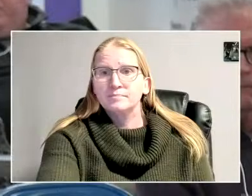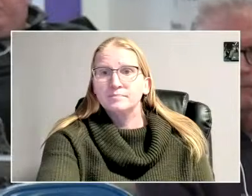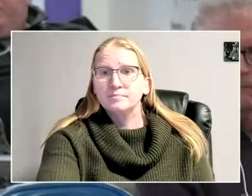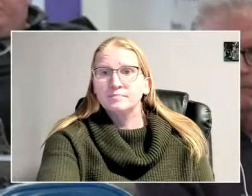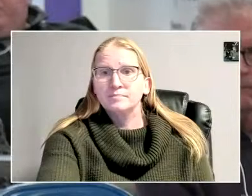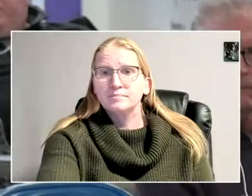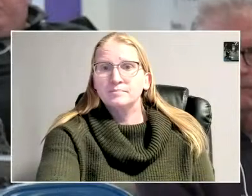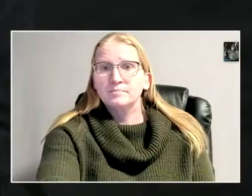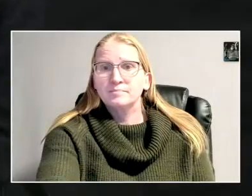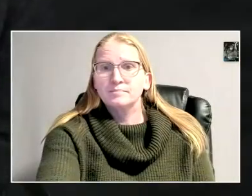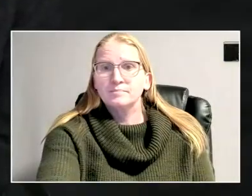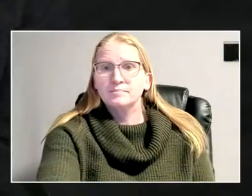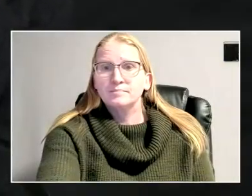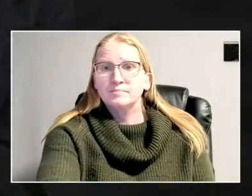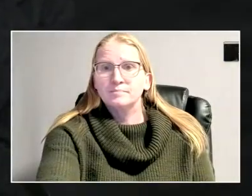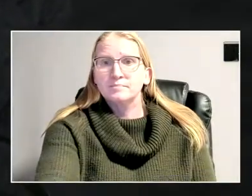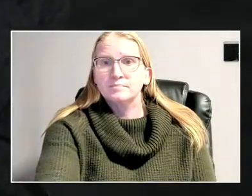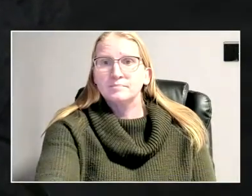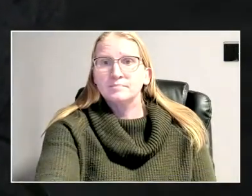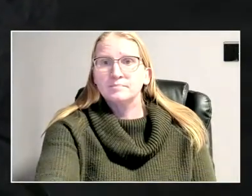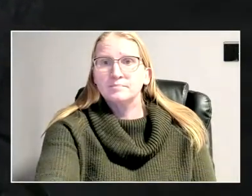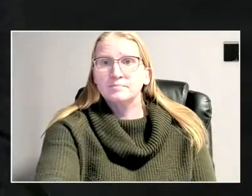Morgan thank